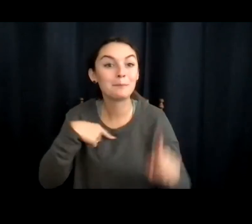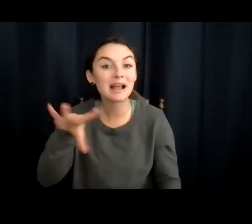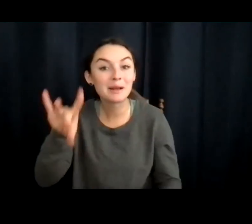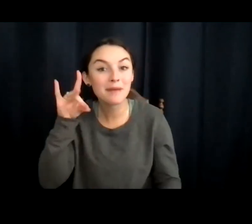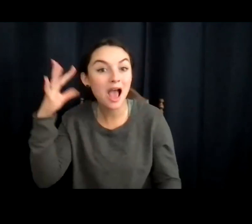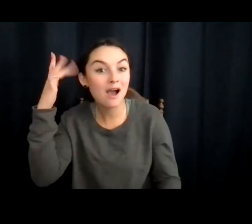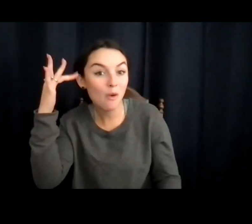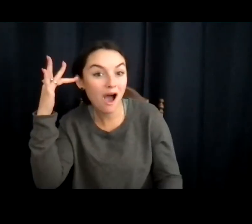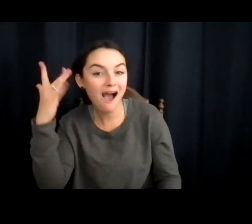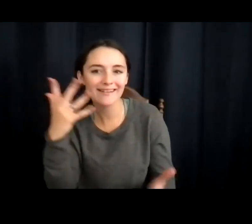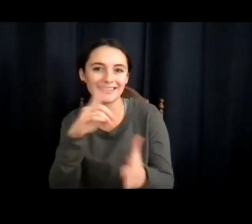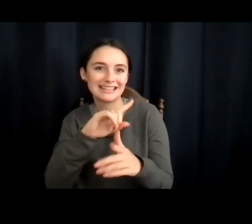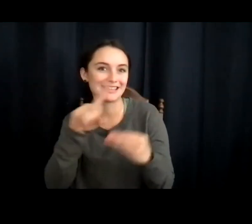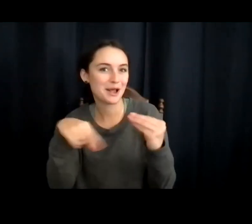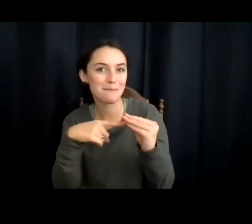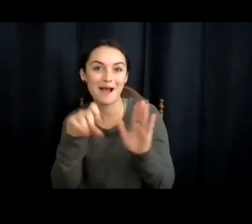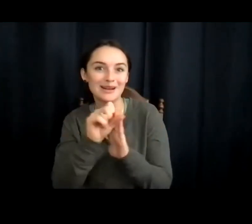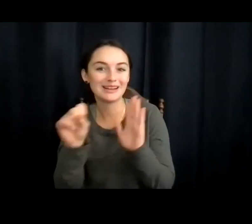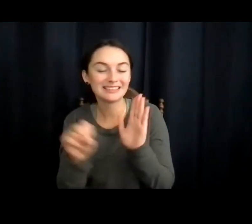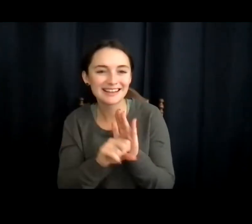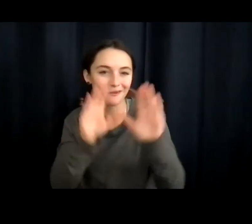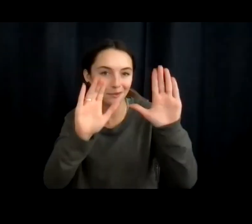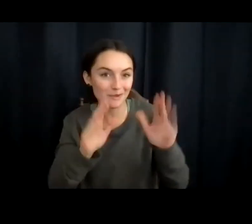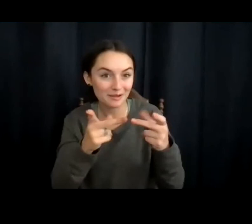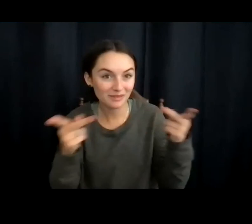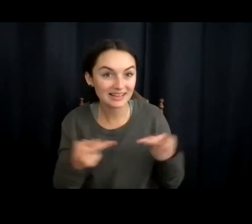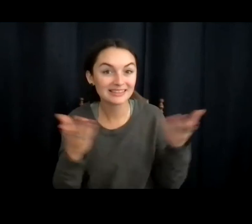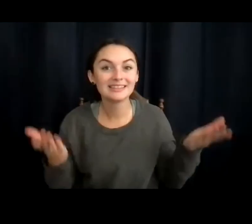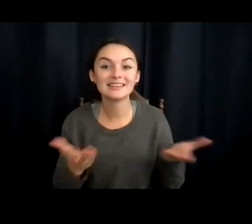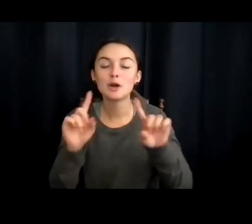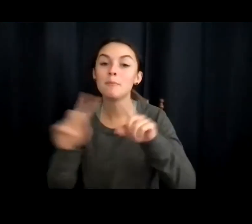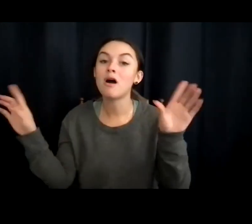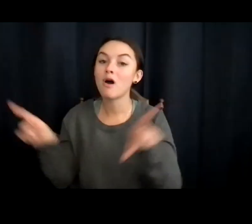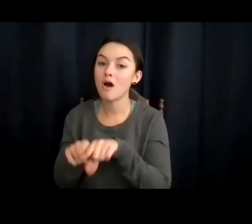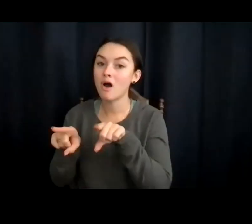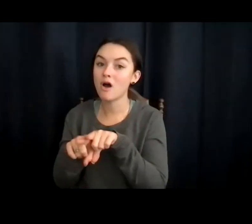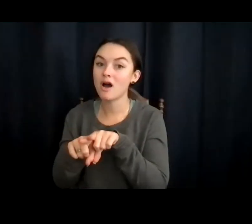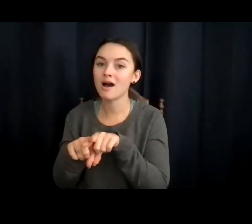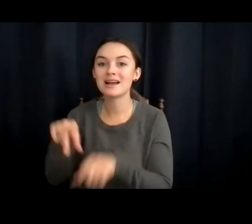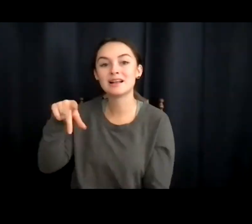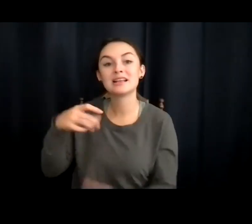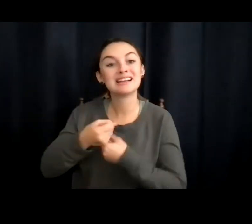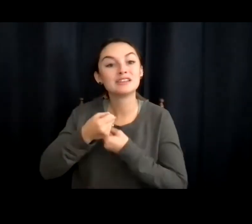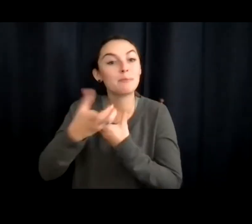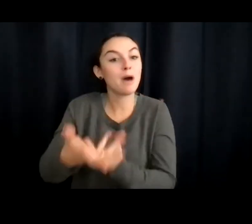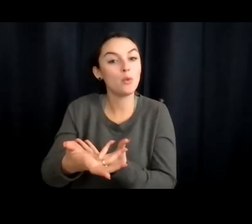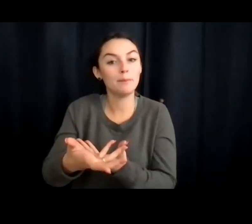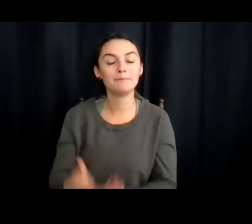our state and some awesome places around it, but it also is a poem. It's written in a